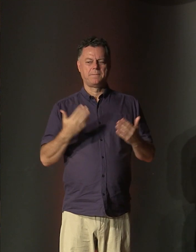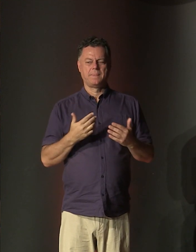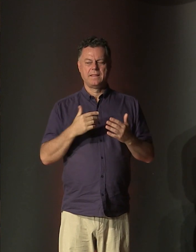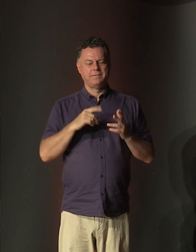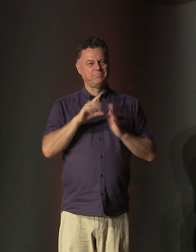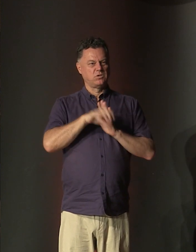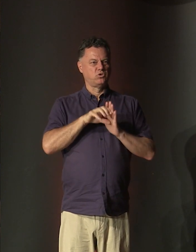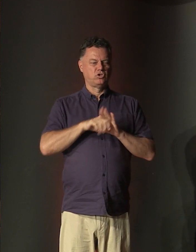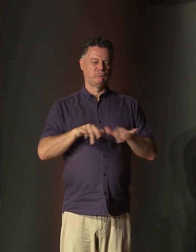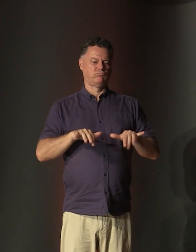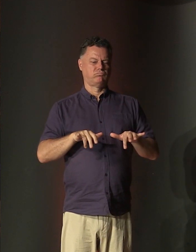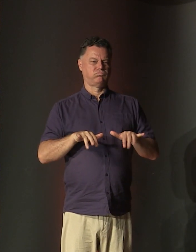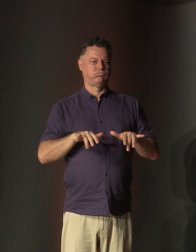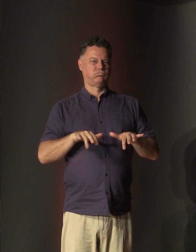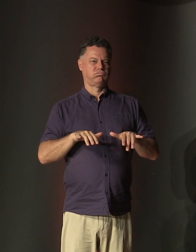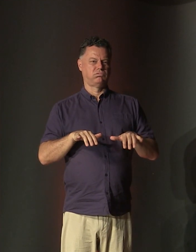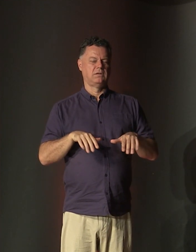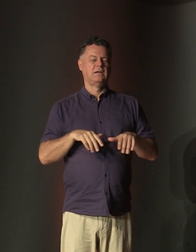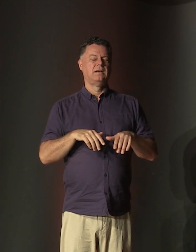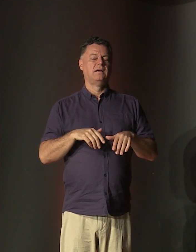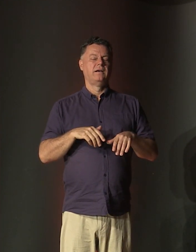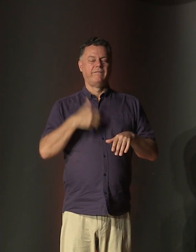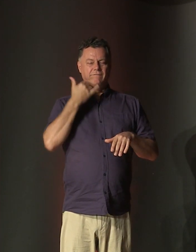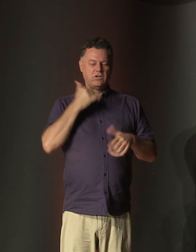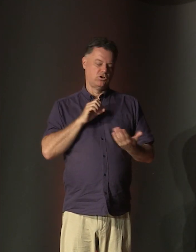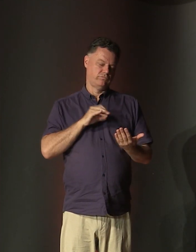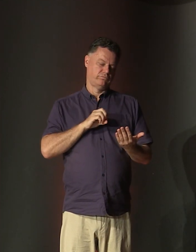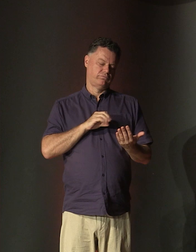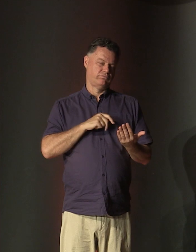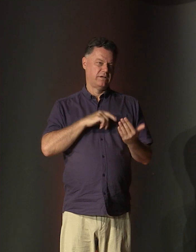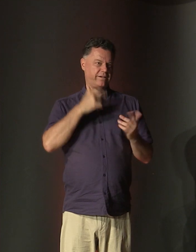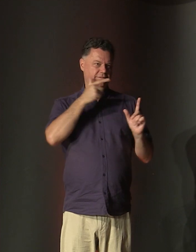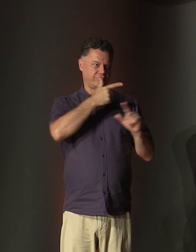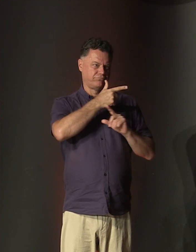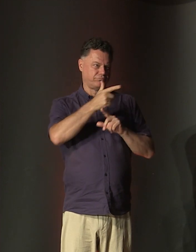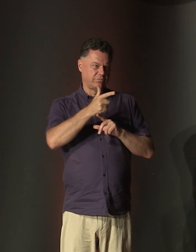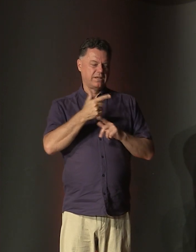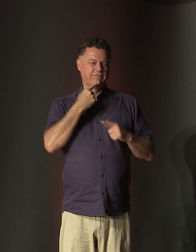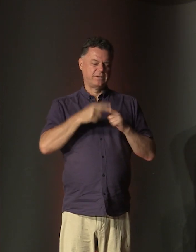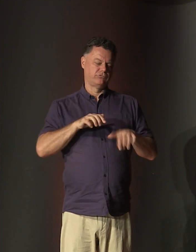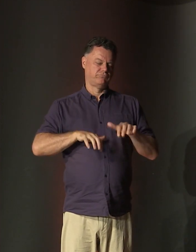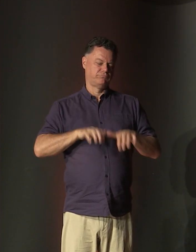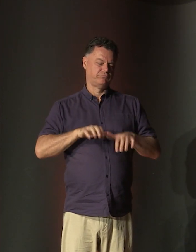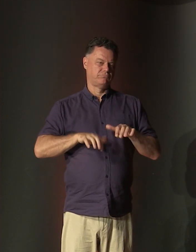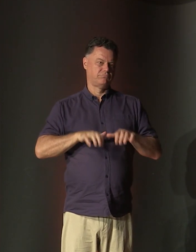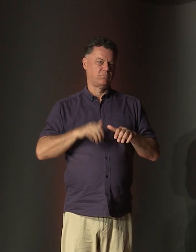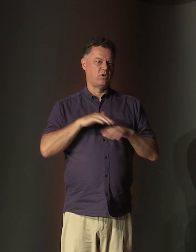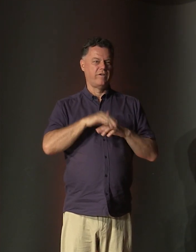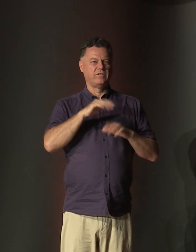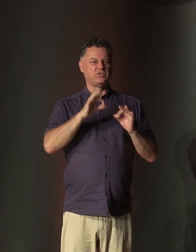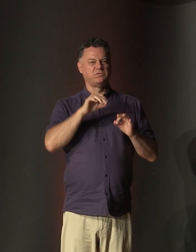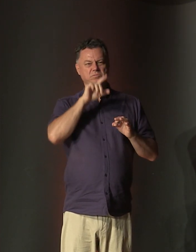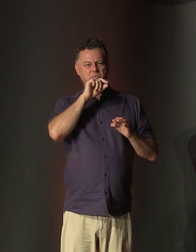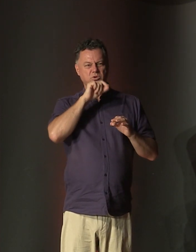software, inputs it into their phone, contributing to the worldwide database of knowledge of